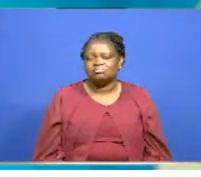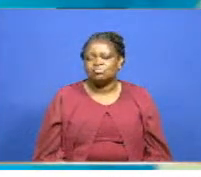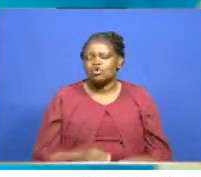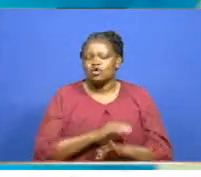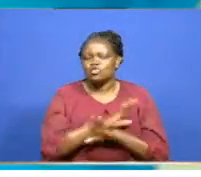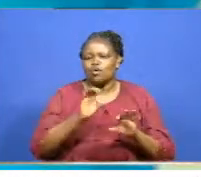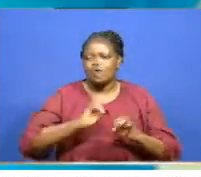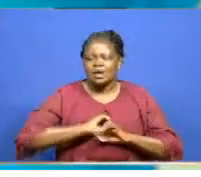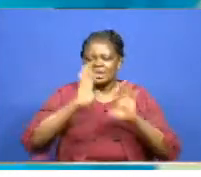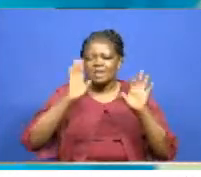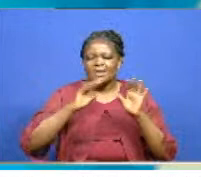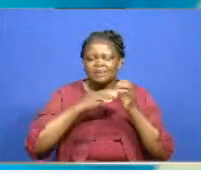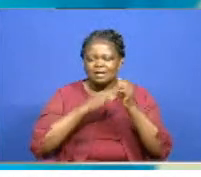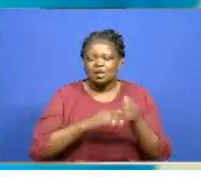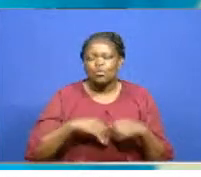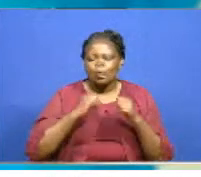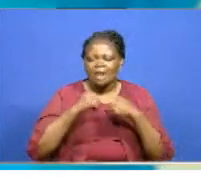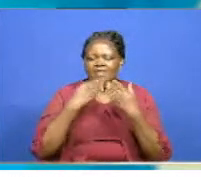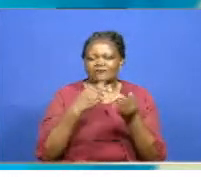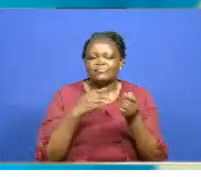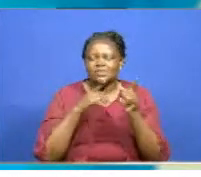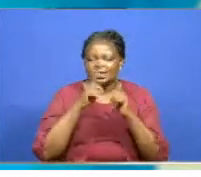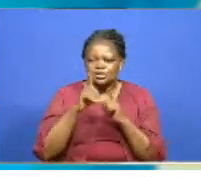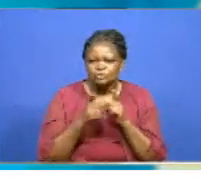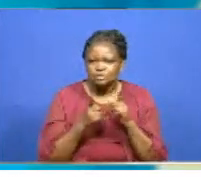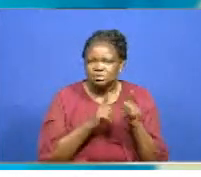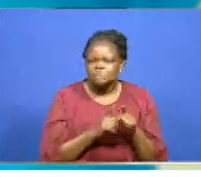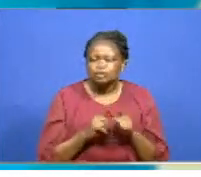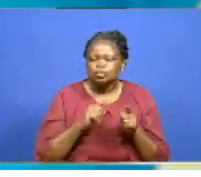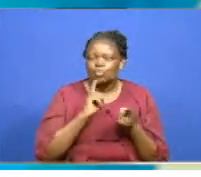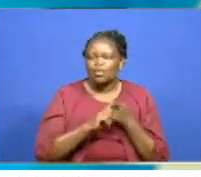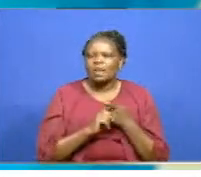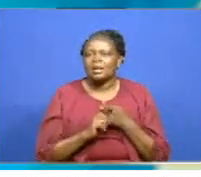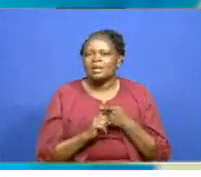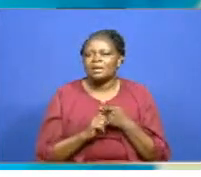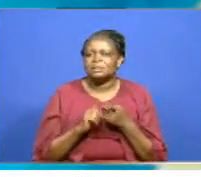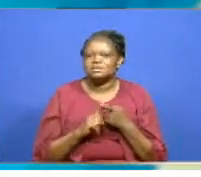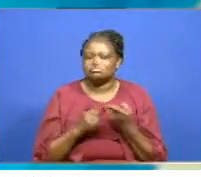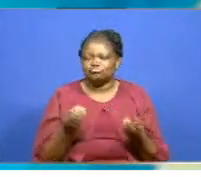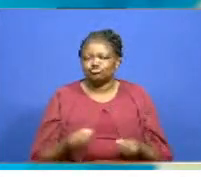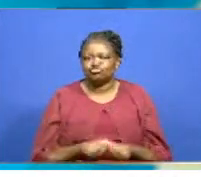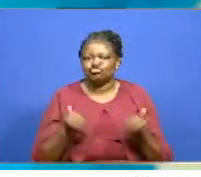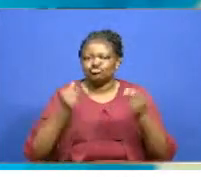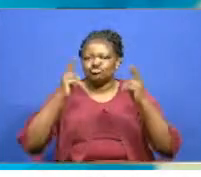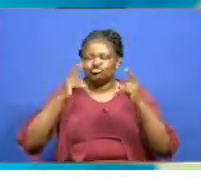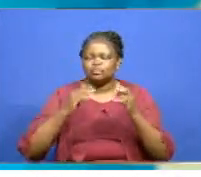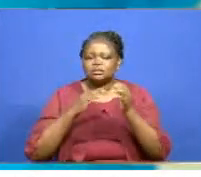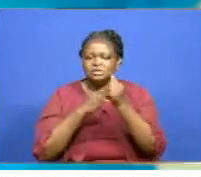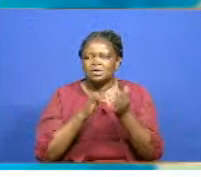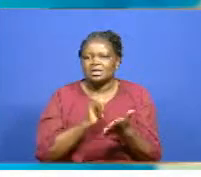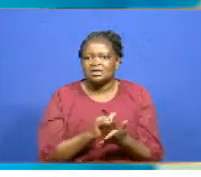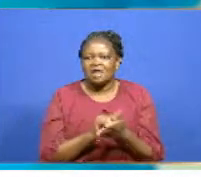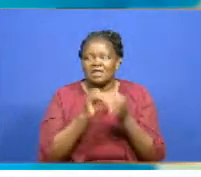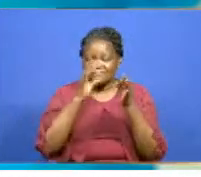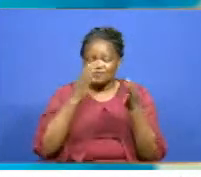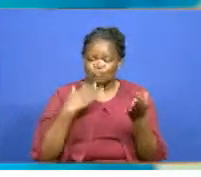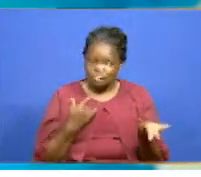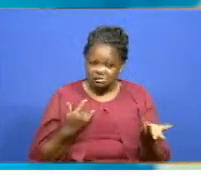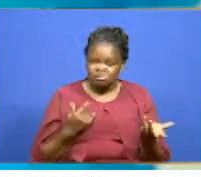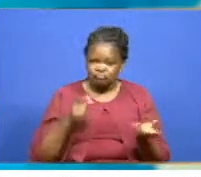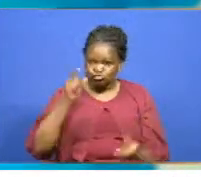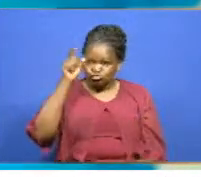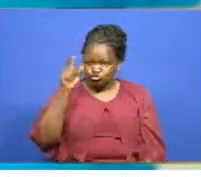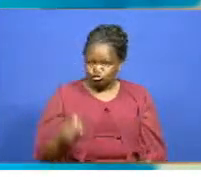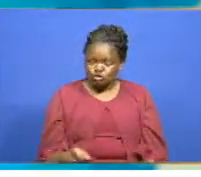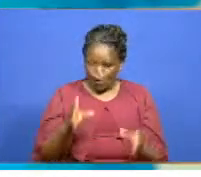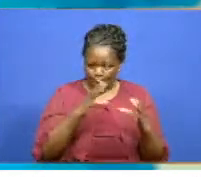leader ambaye anaweza provide direction as and when and until they sort out the issue of leadership, so that kama wanataka a regional